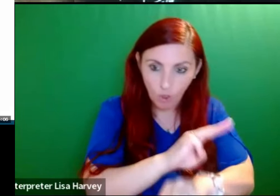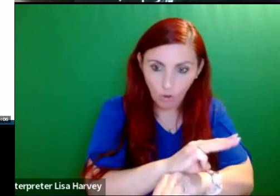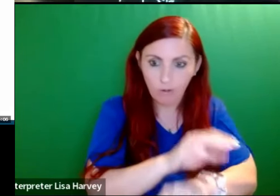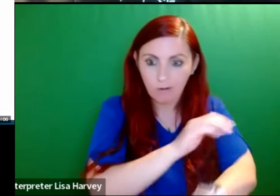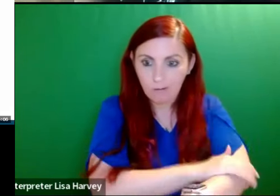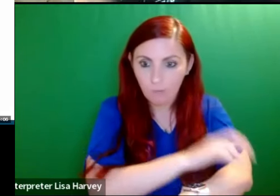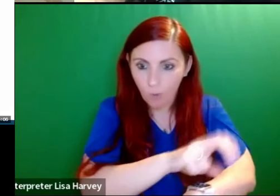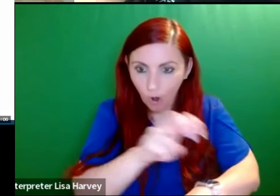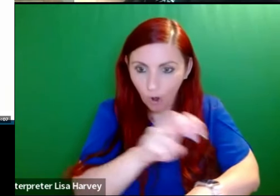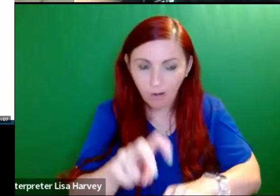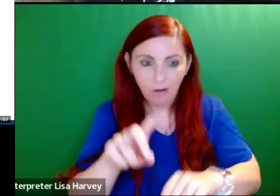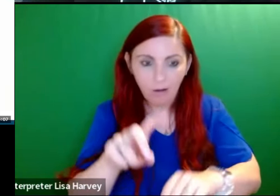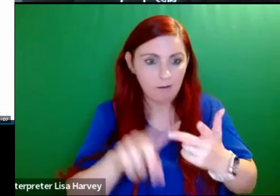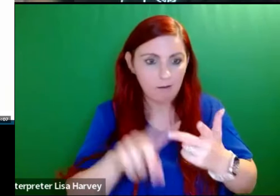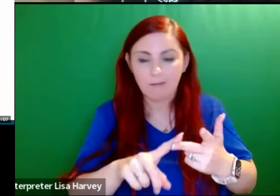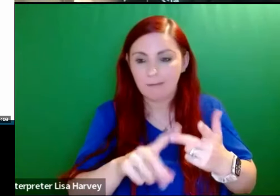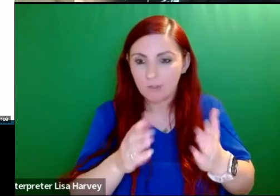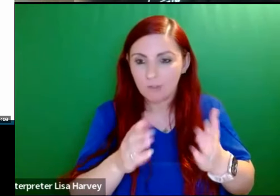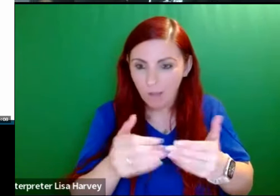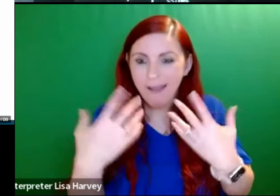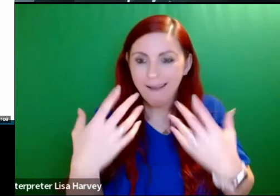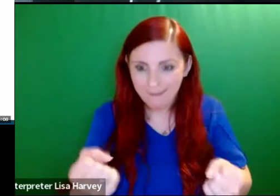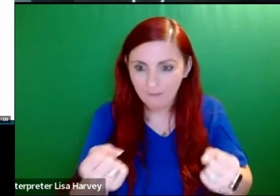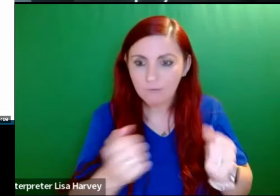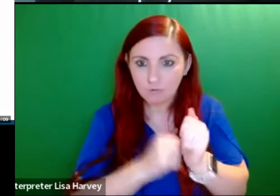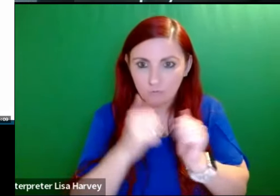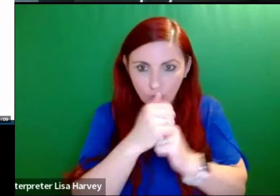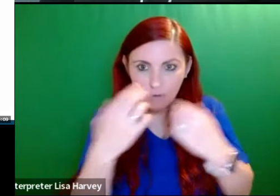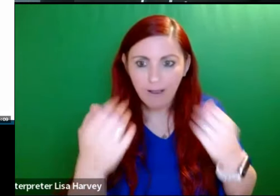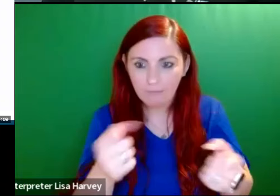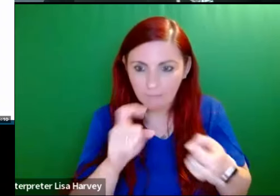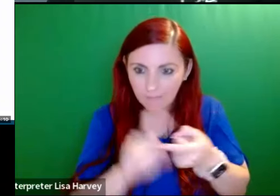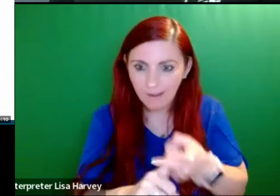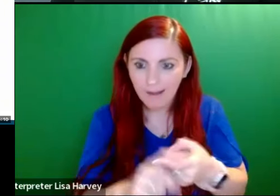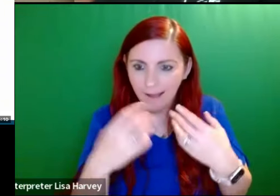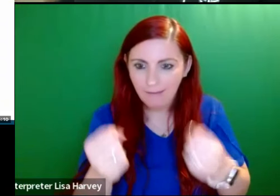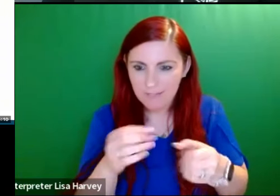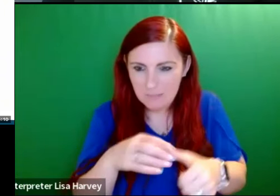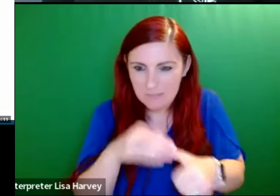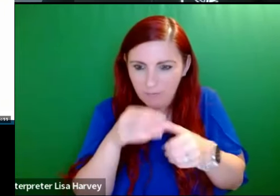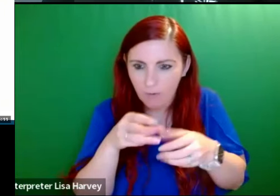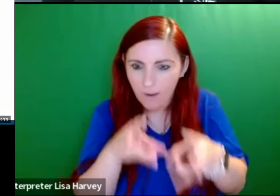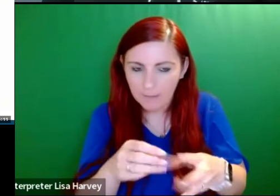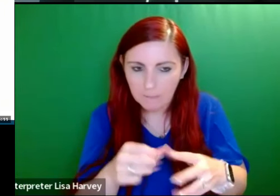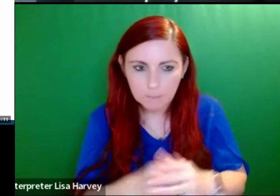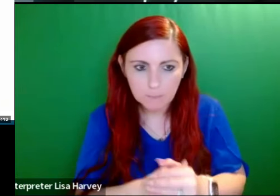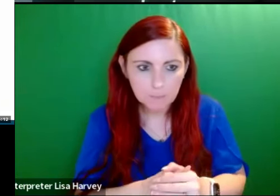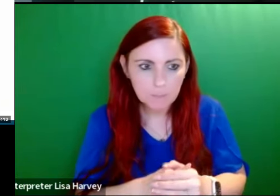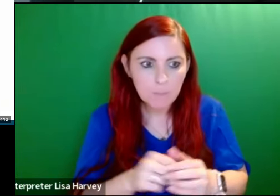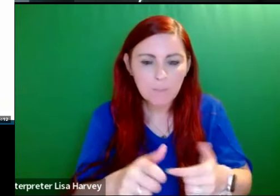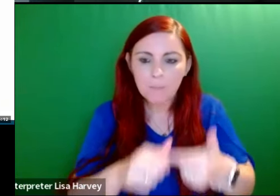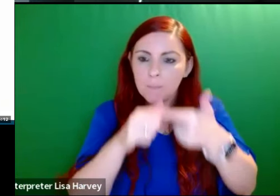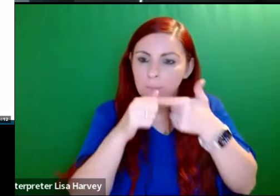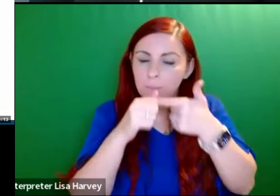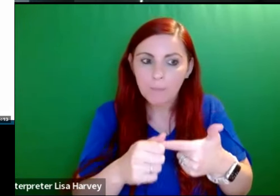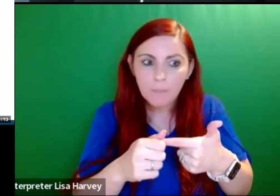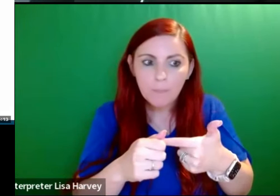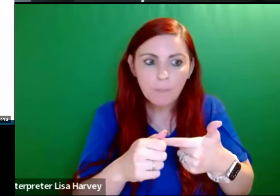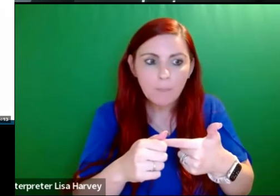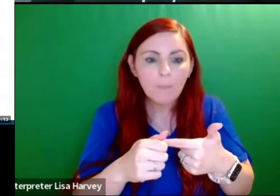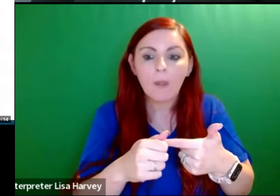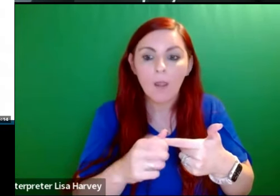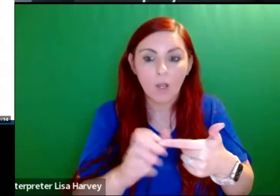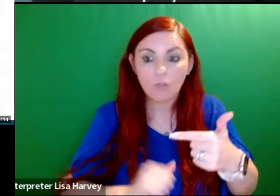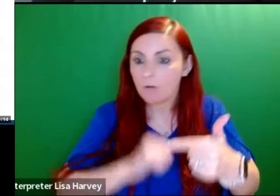they're structured, they're constrained, and they can only happen in a certain way. The next category then is phonetically